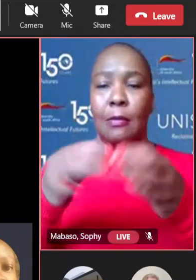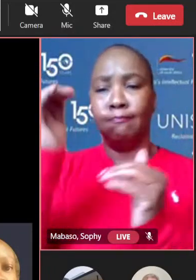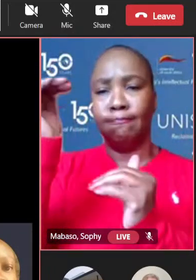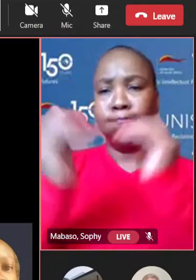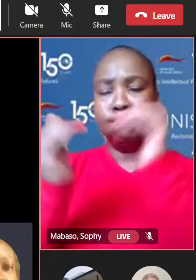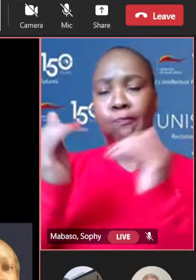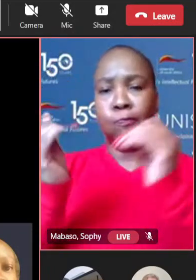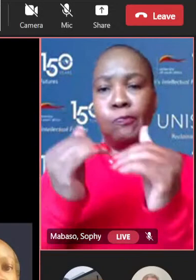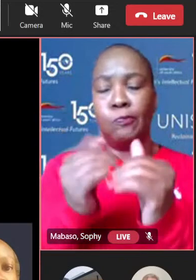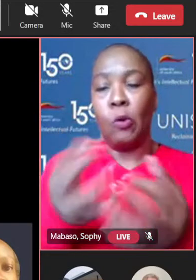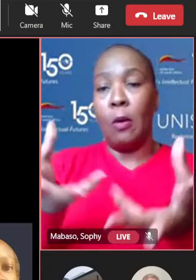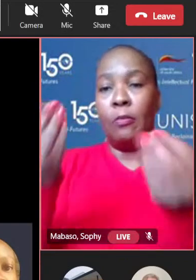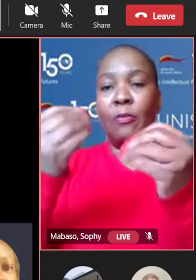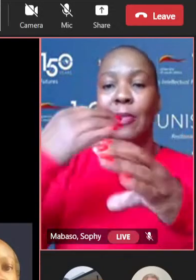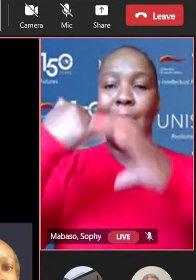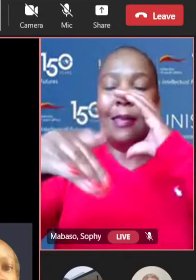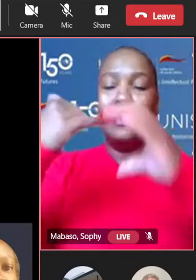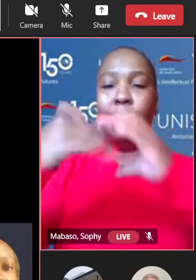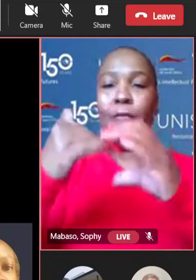email via